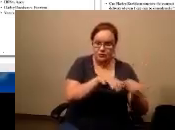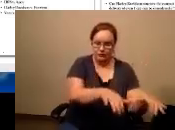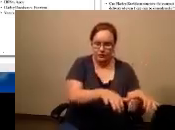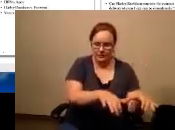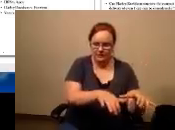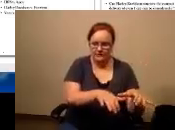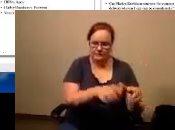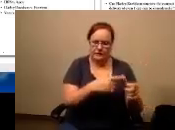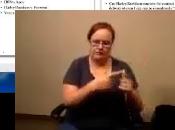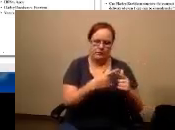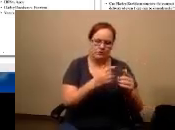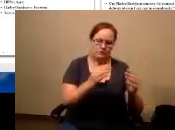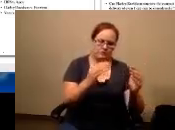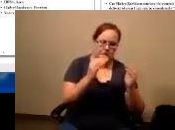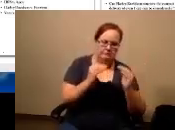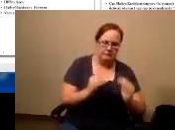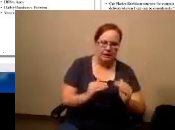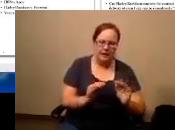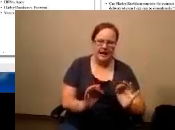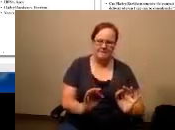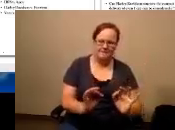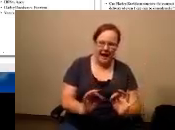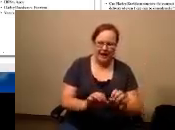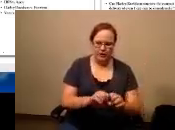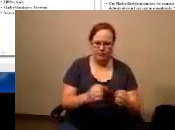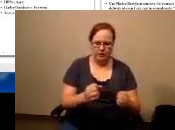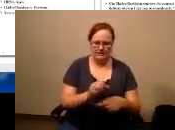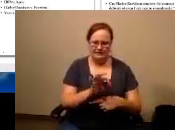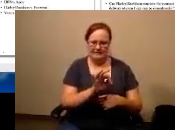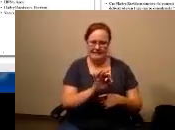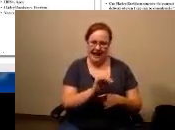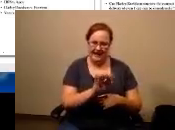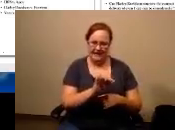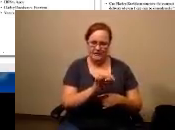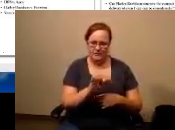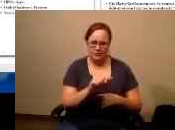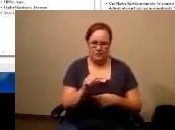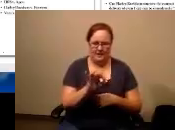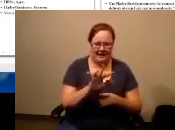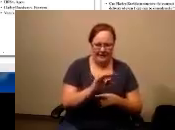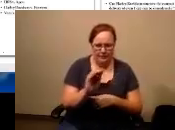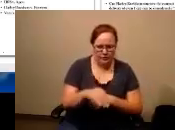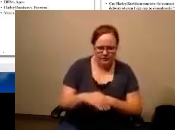little minor breach as we work down 95%, 90%, and so forth.